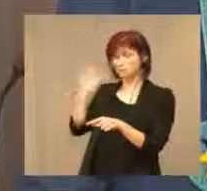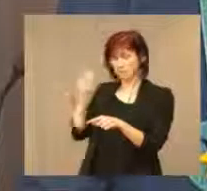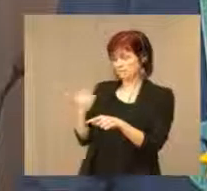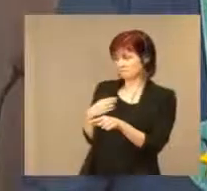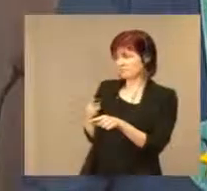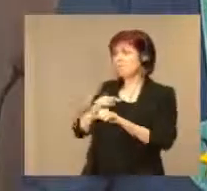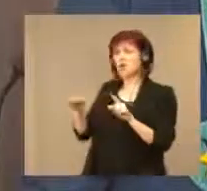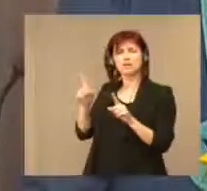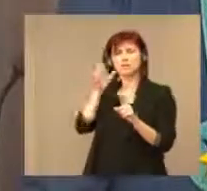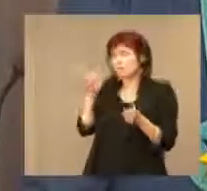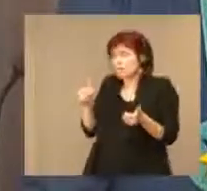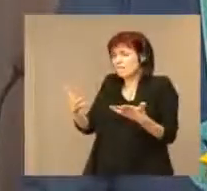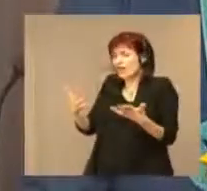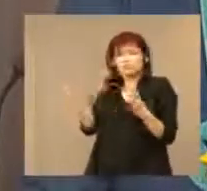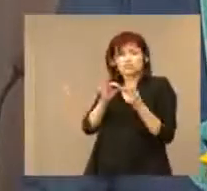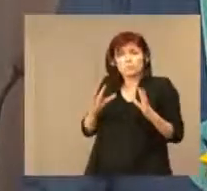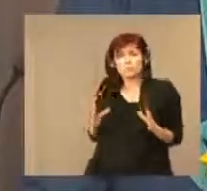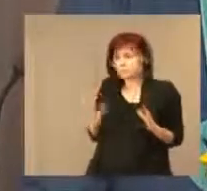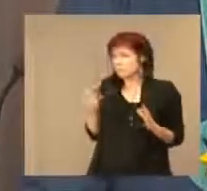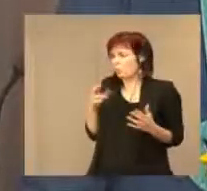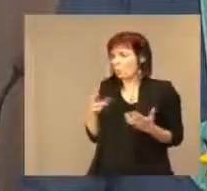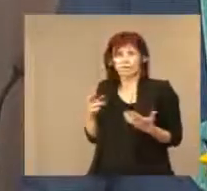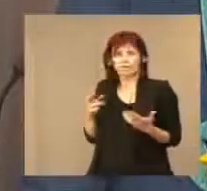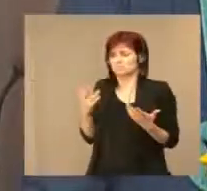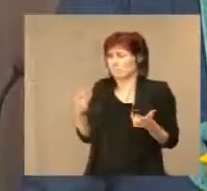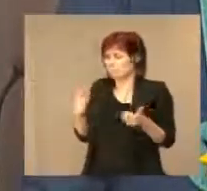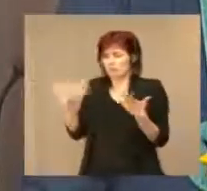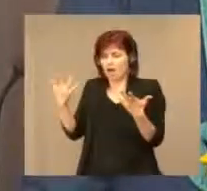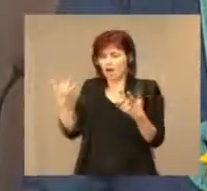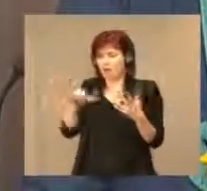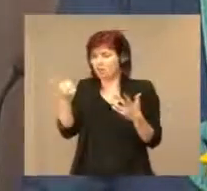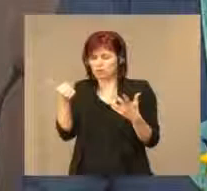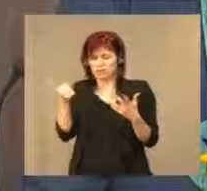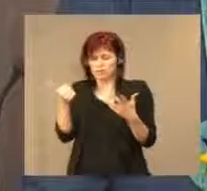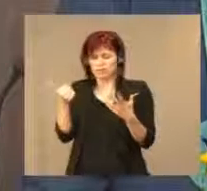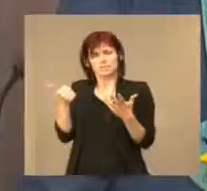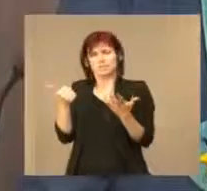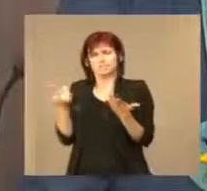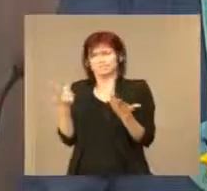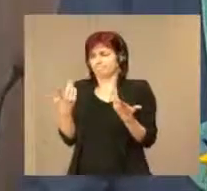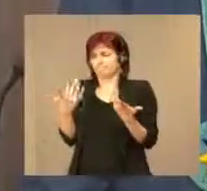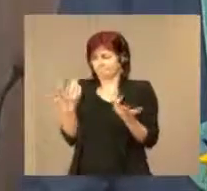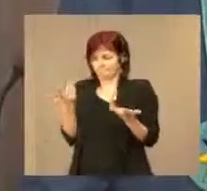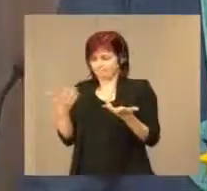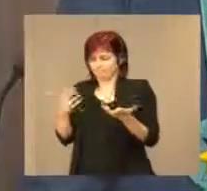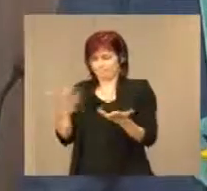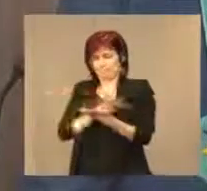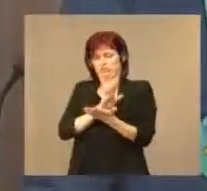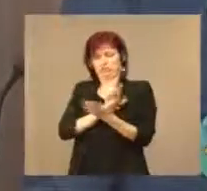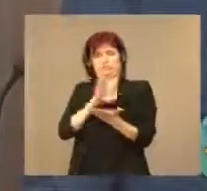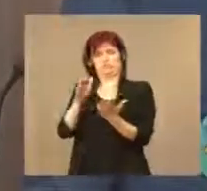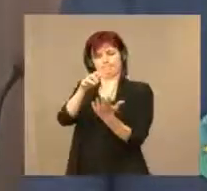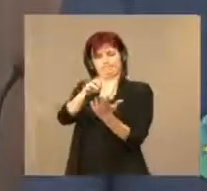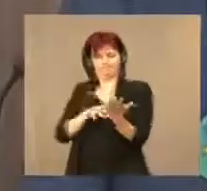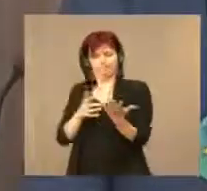or for someone like such as myself, if you provide alternate formats of materials, or if